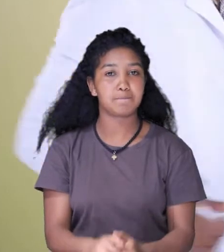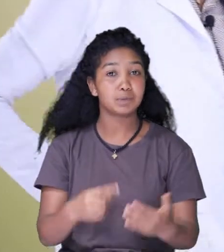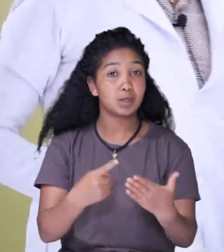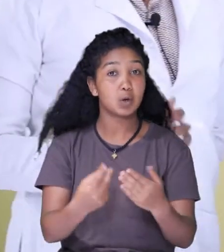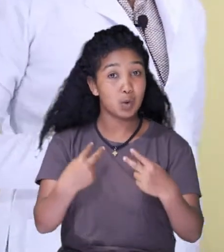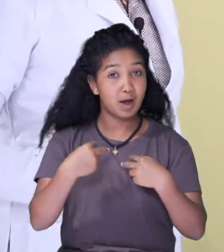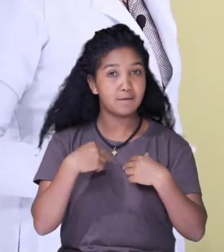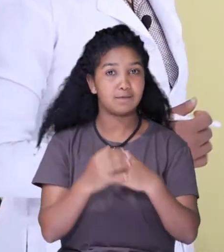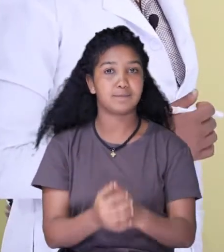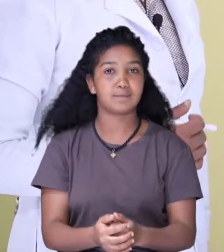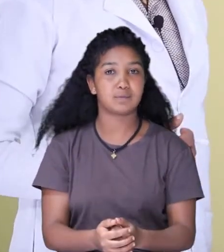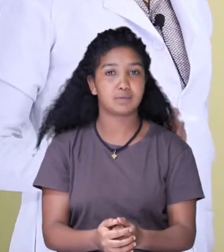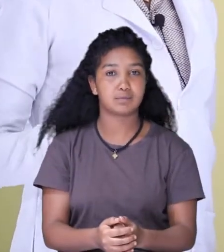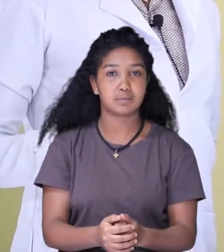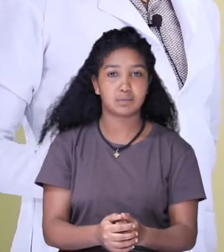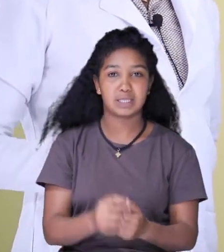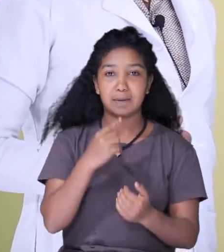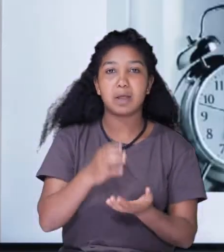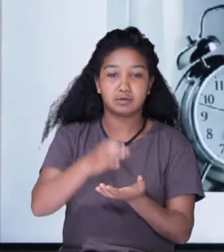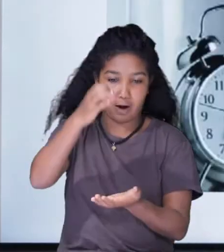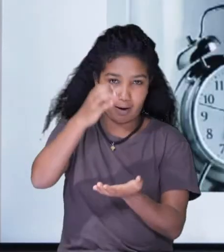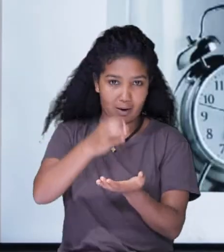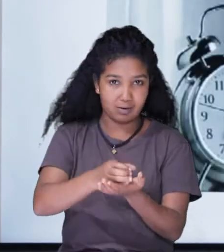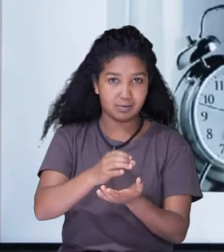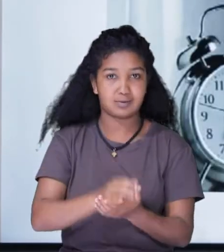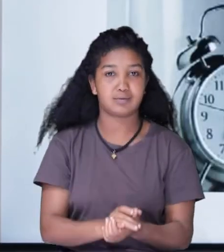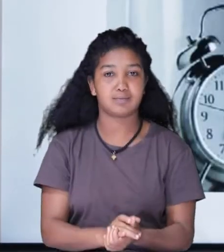Here we have bell jar experiment.